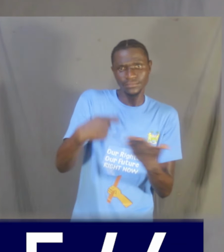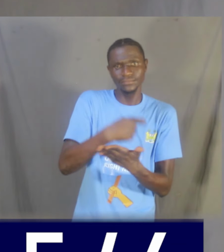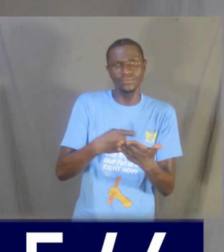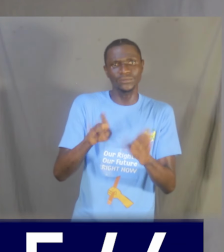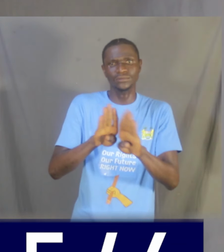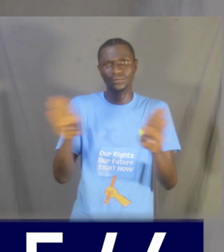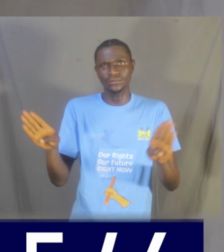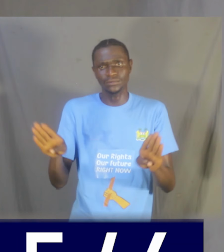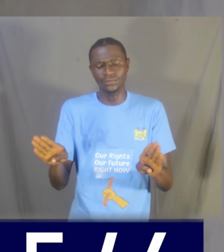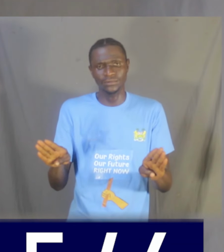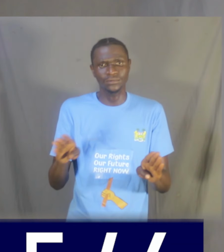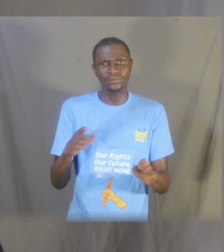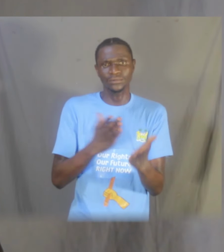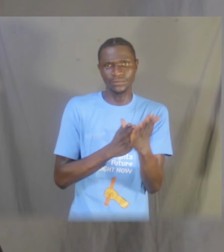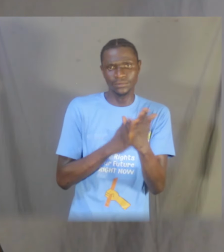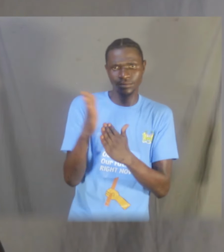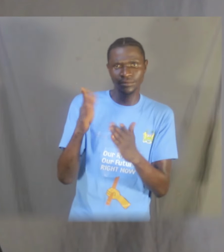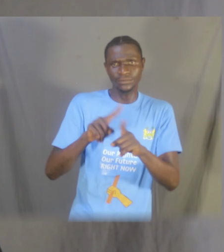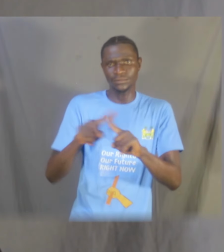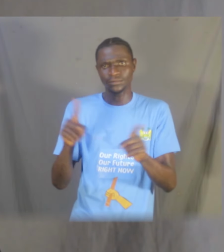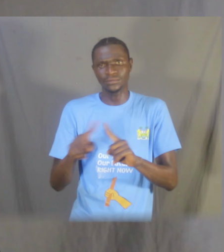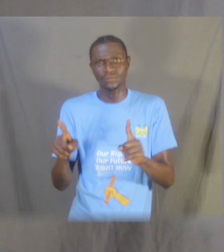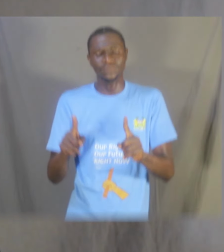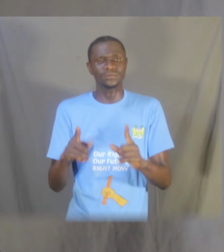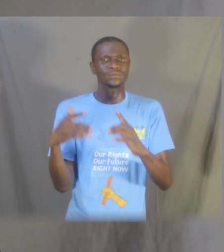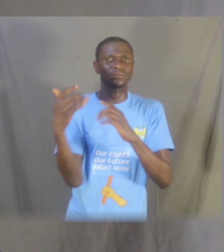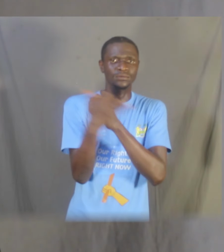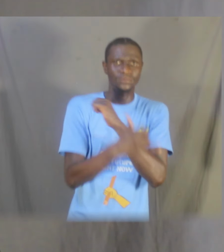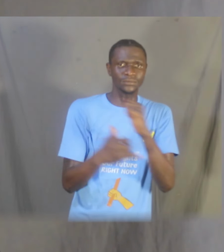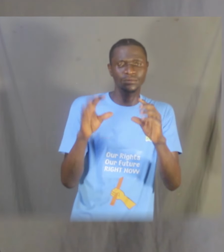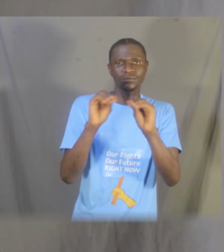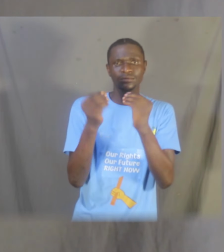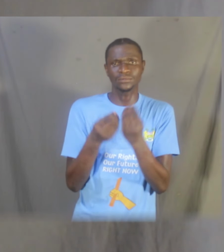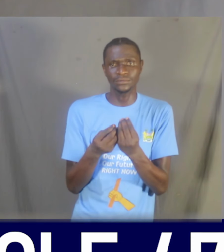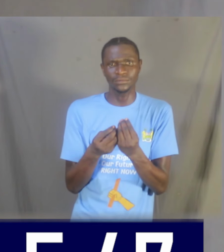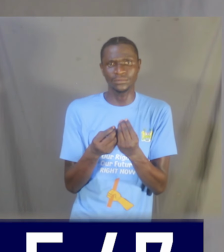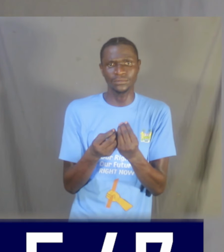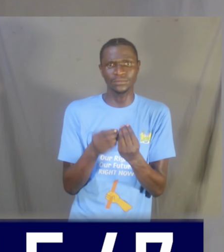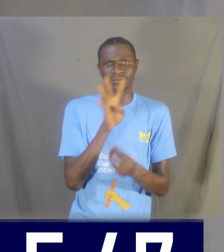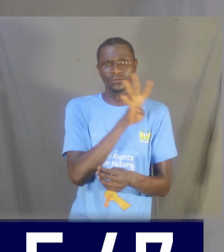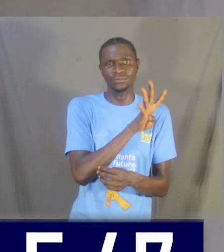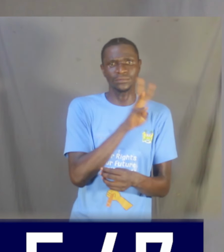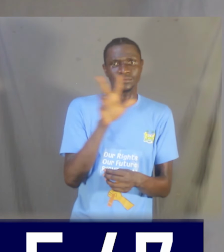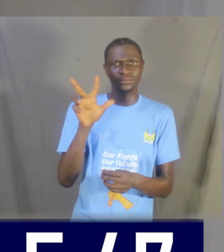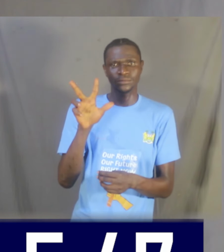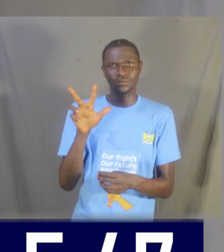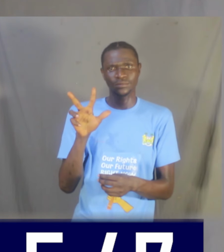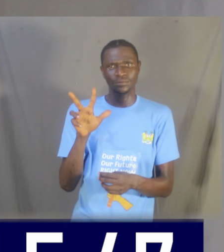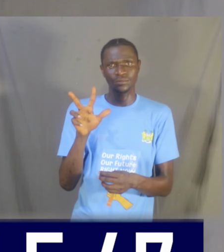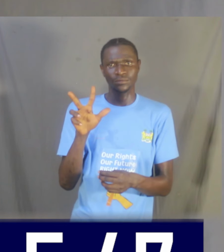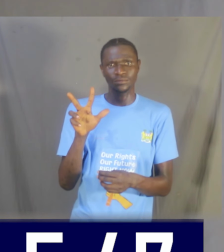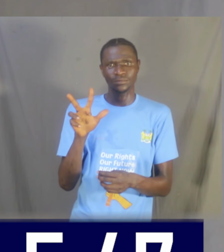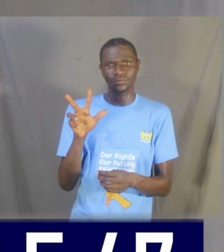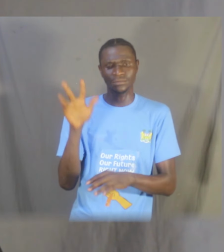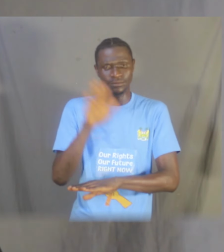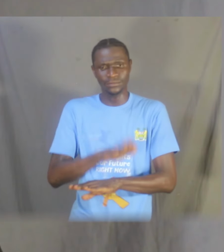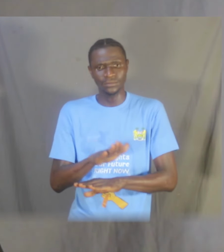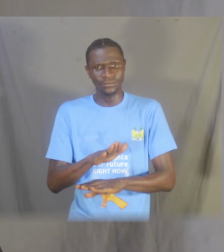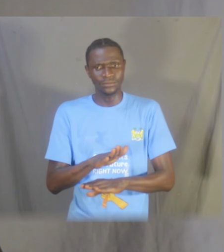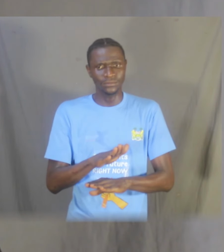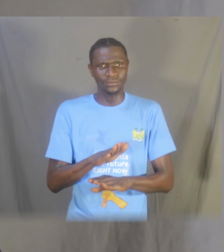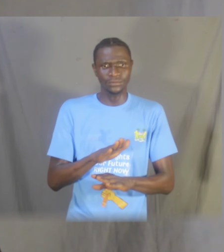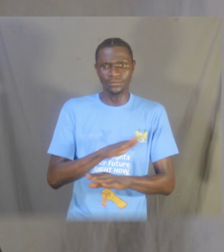46. Reservations. Outline permissible reservations to the Convention. Article 47. Amendments.